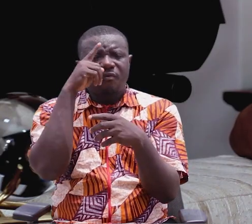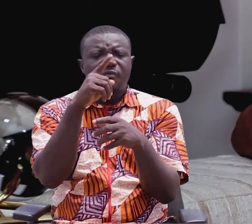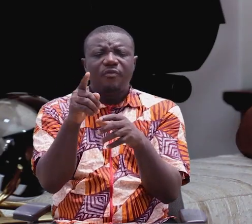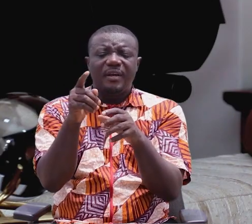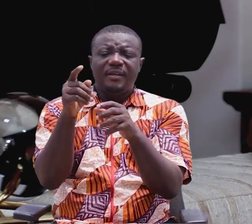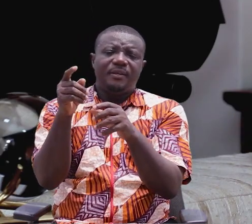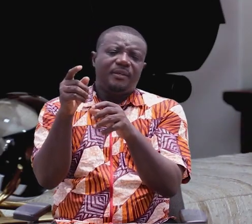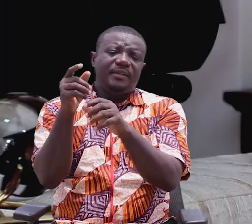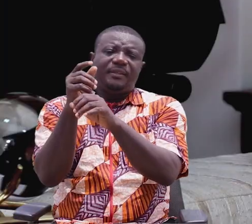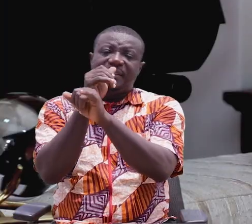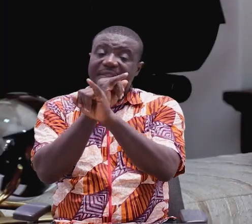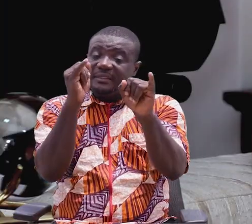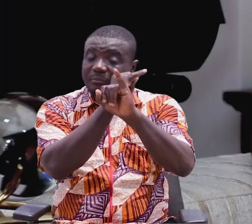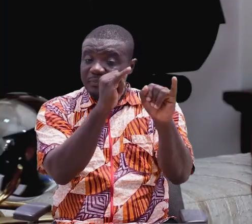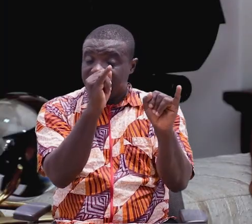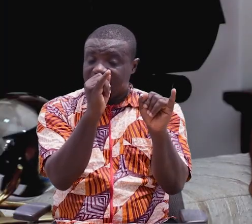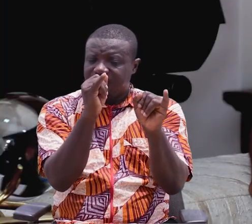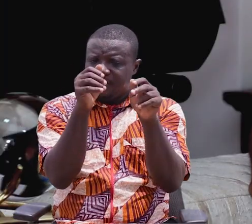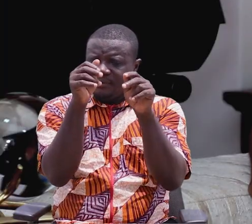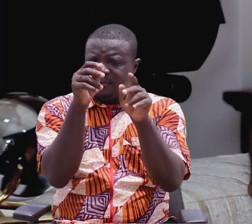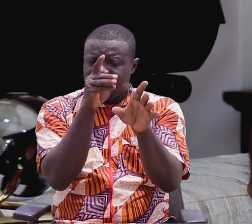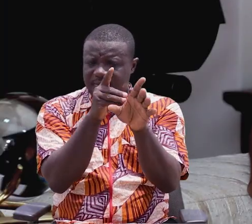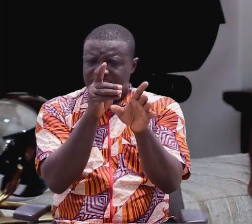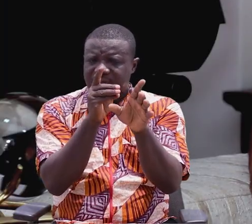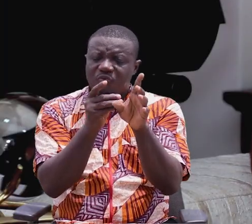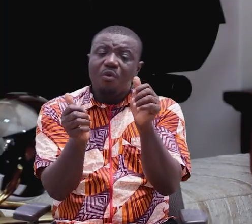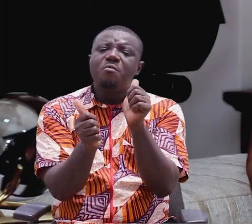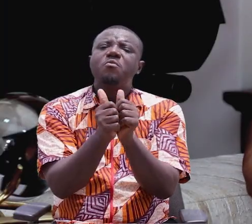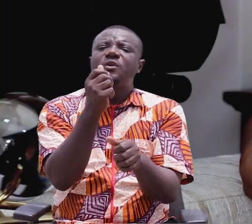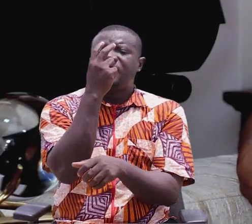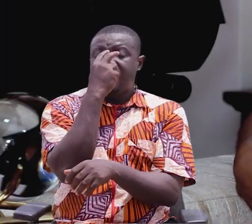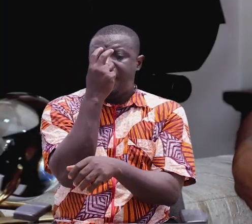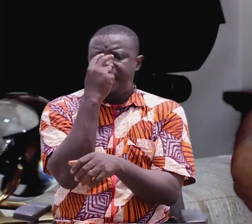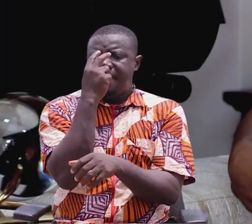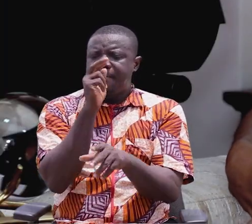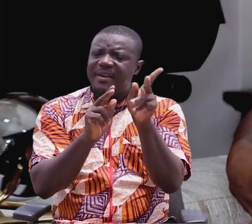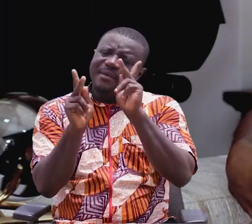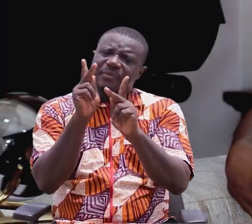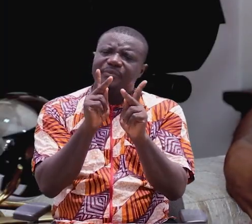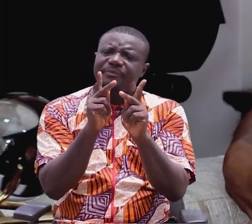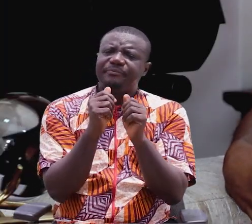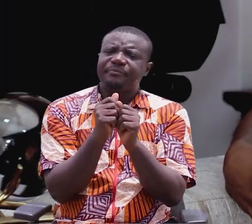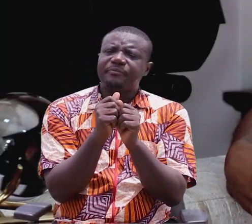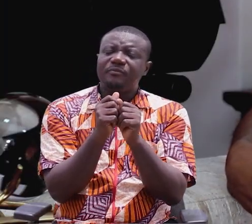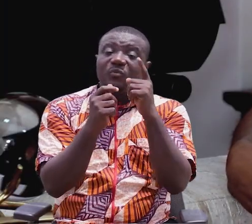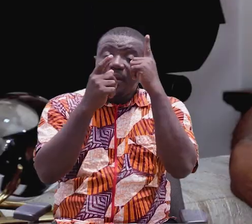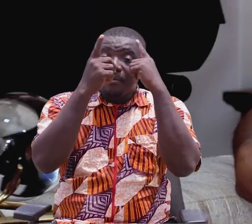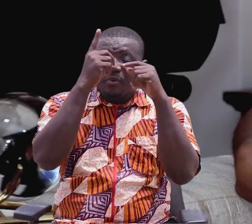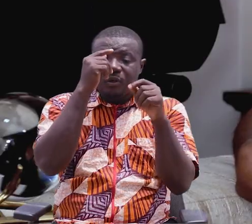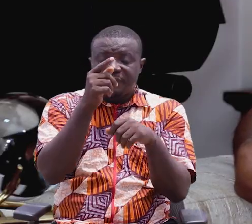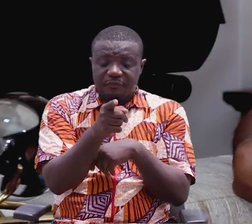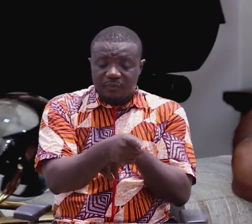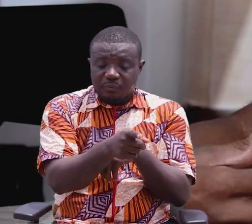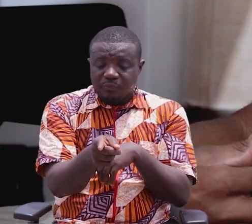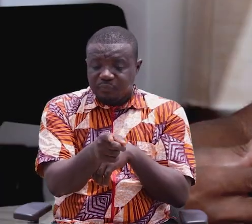potential for independence of people with visual impairment. Because if